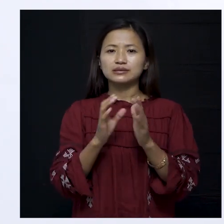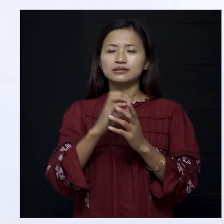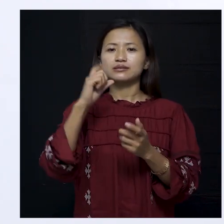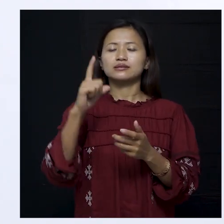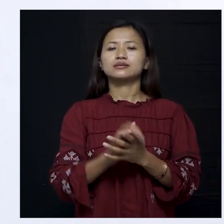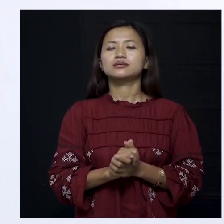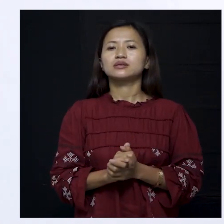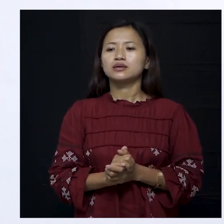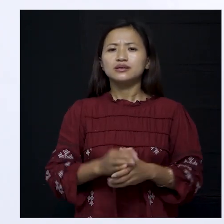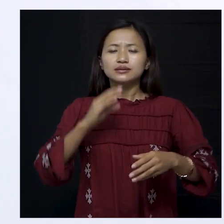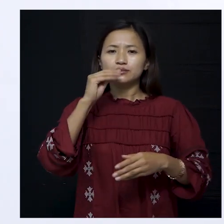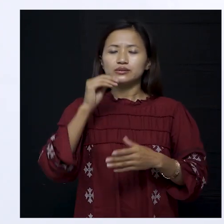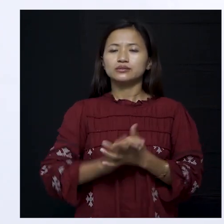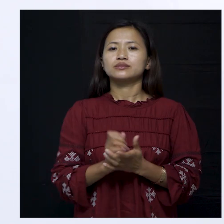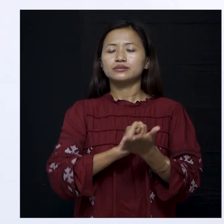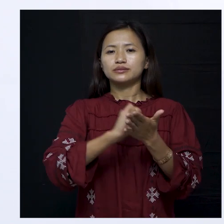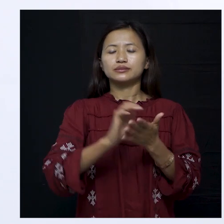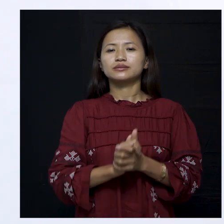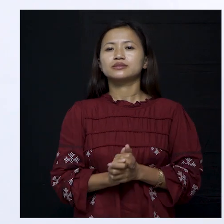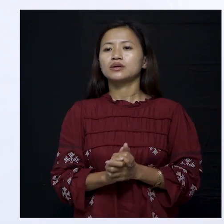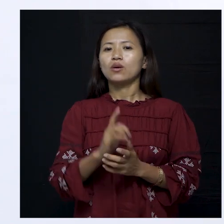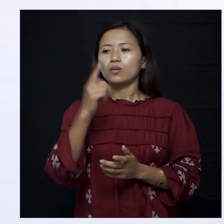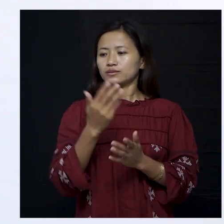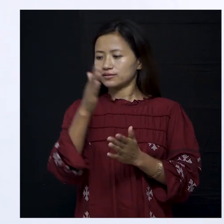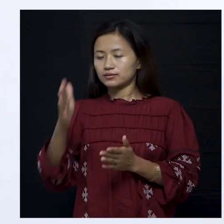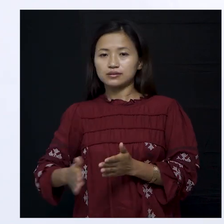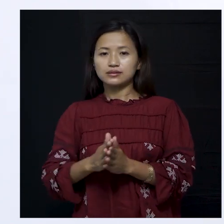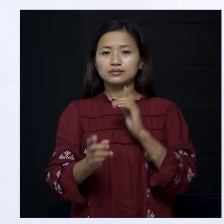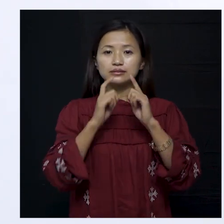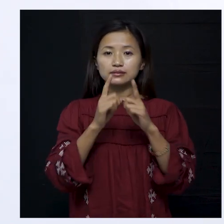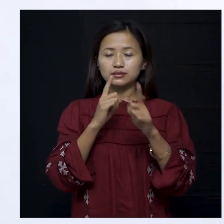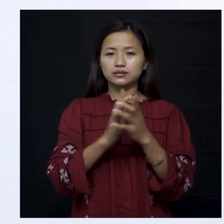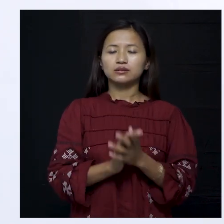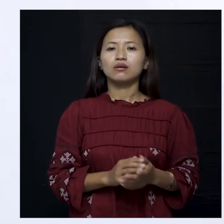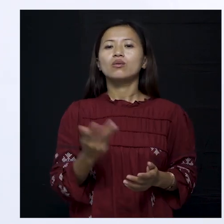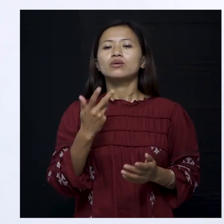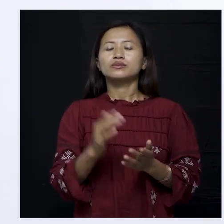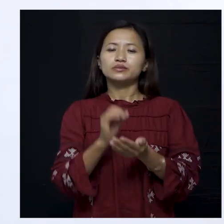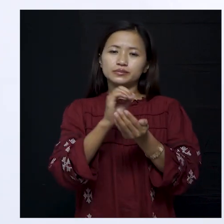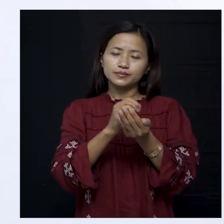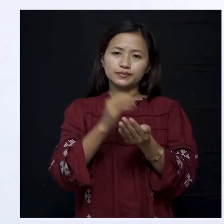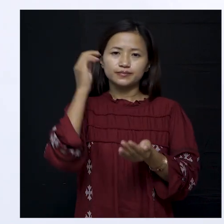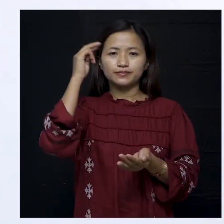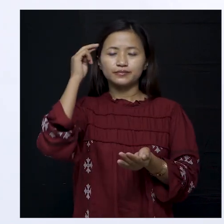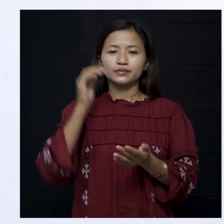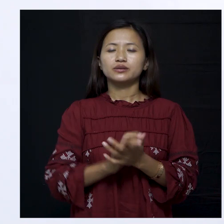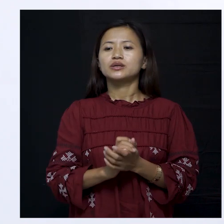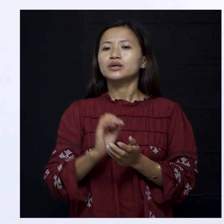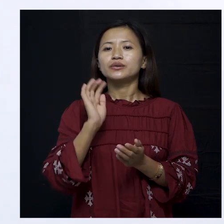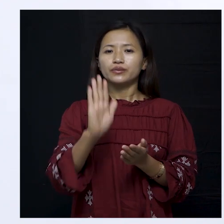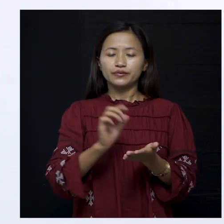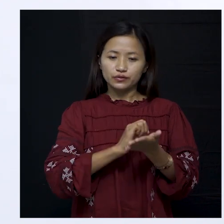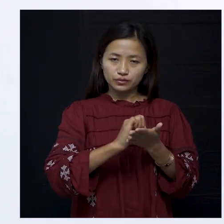so in a speech writing, it will be one-sided discussion, and what we have to keep in mind is you have to write